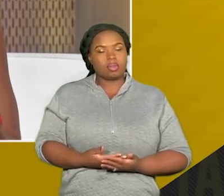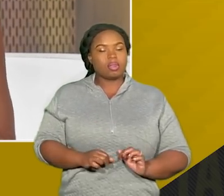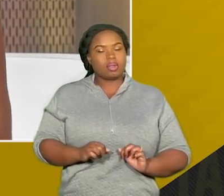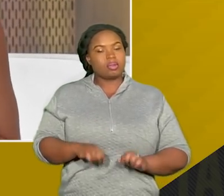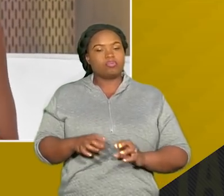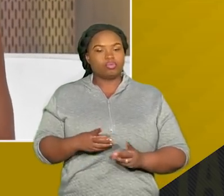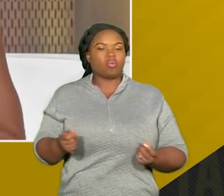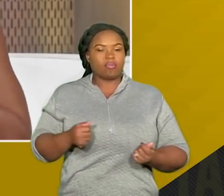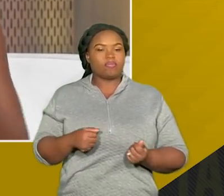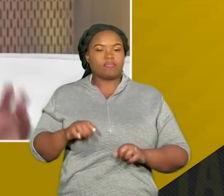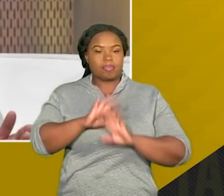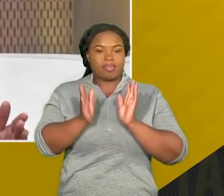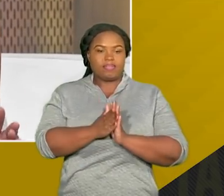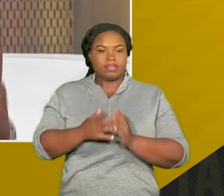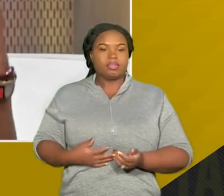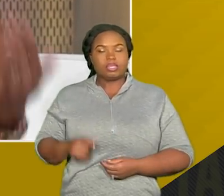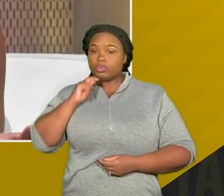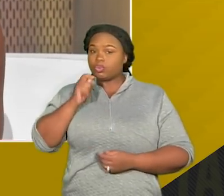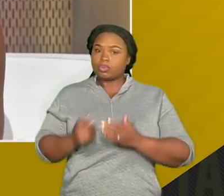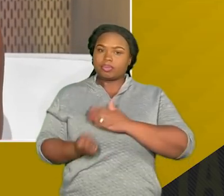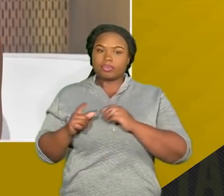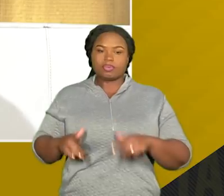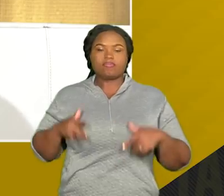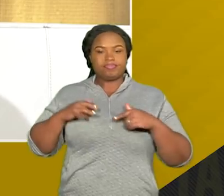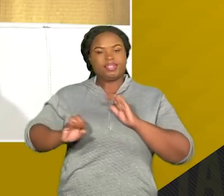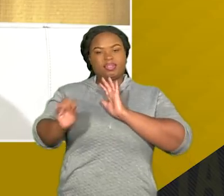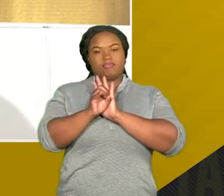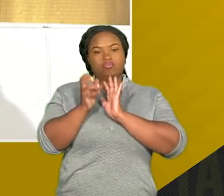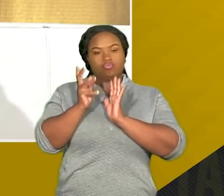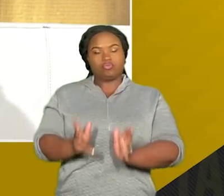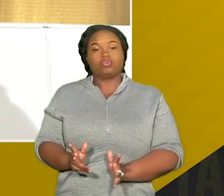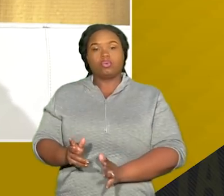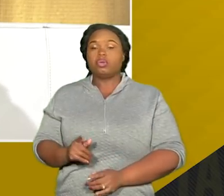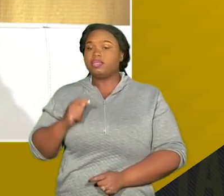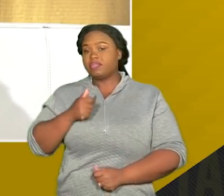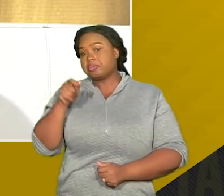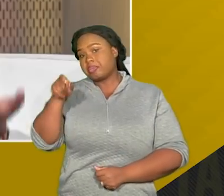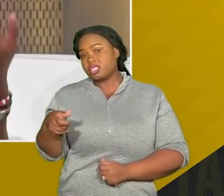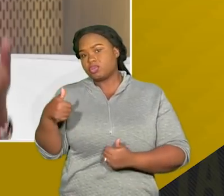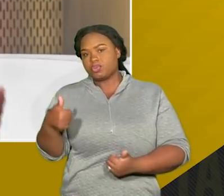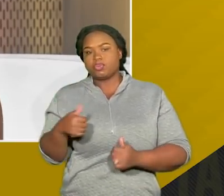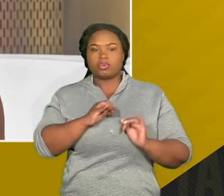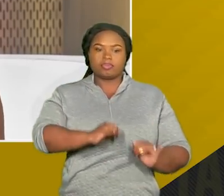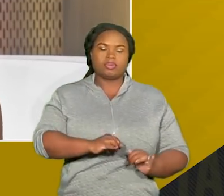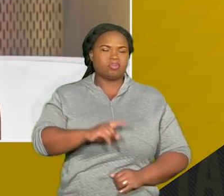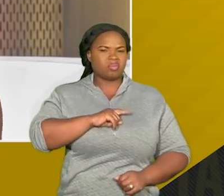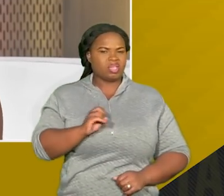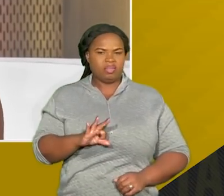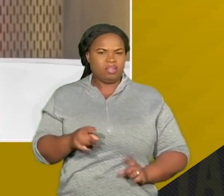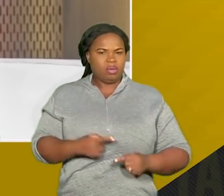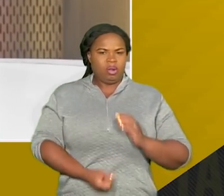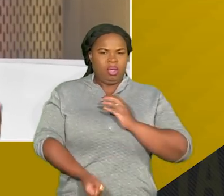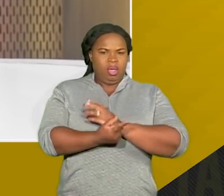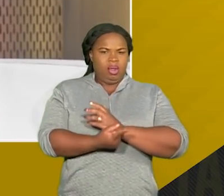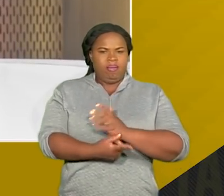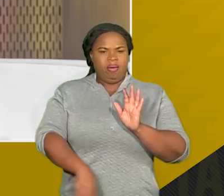and not something that's totally off the mark. And that's how you identify, in essence, if someone is good or bad. Because if they cannot even identify with you